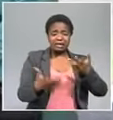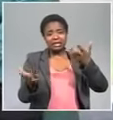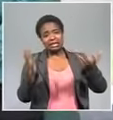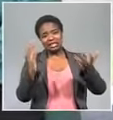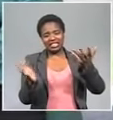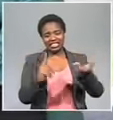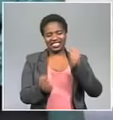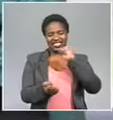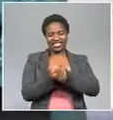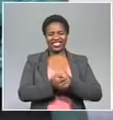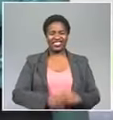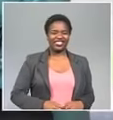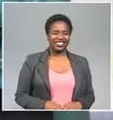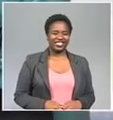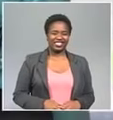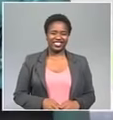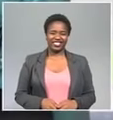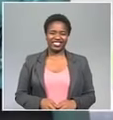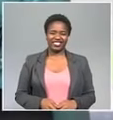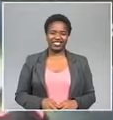media buzzing. We'll find out later.